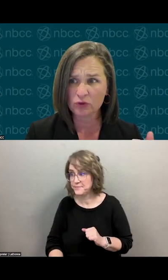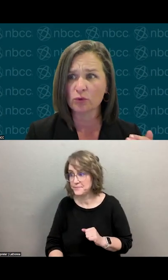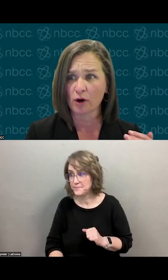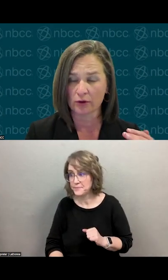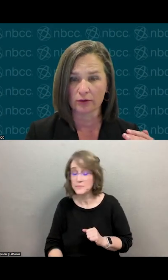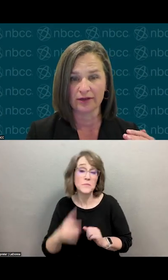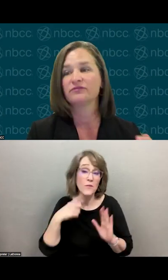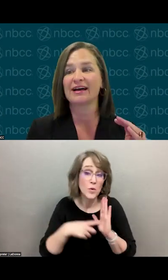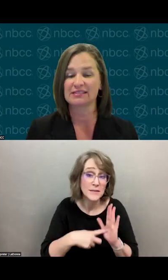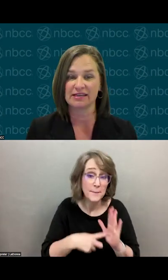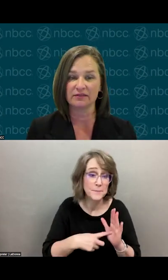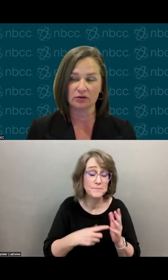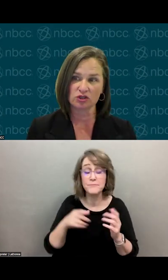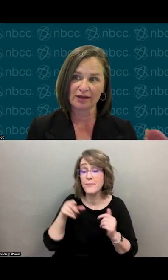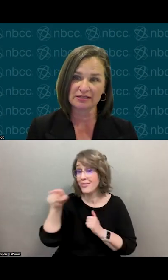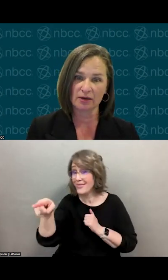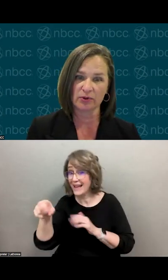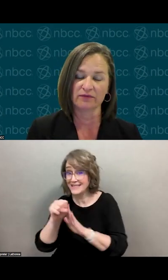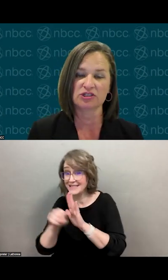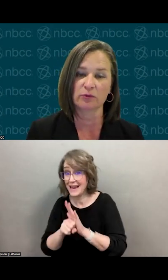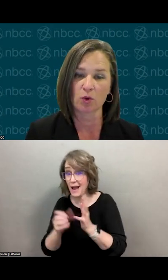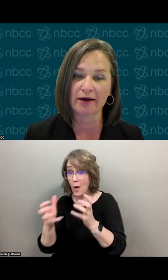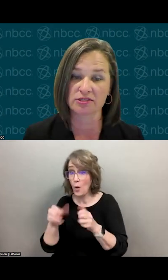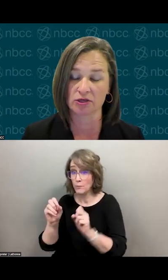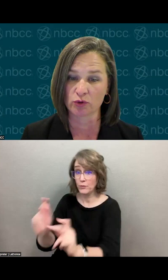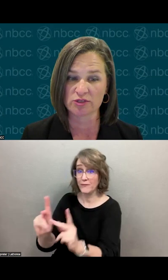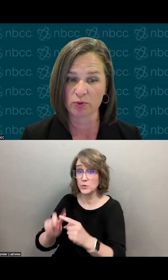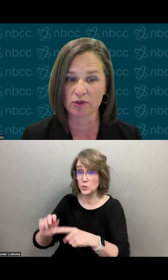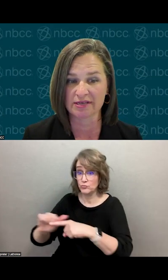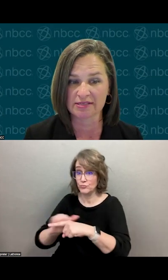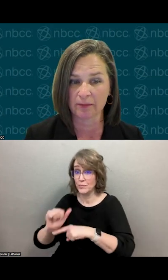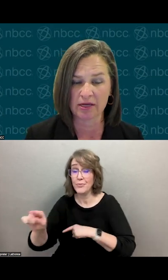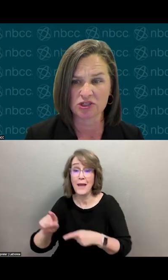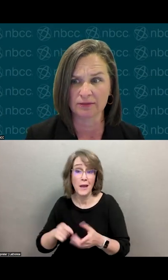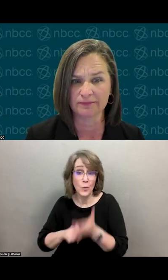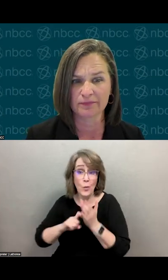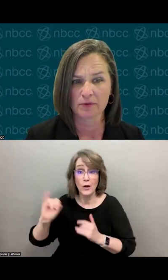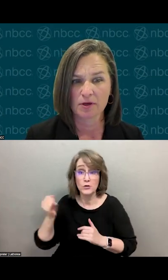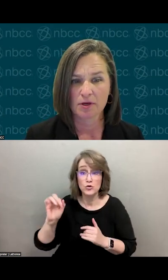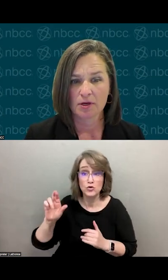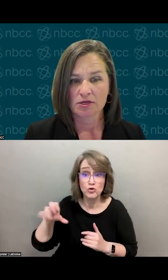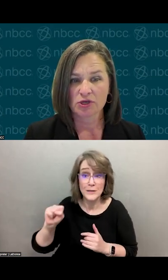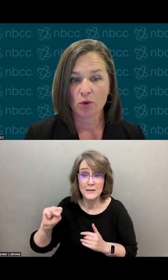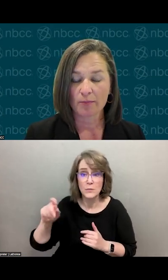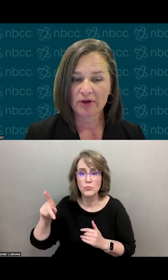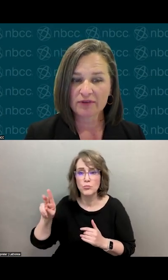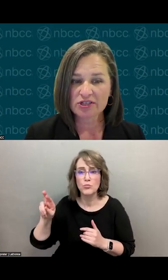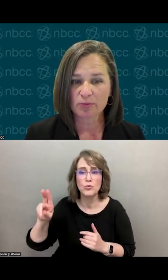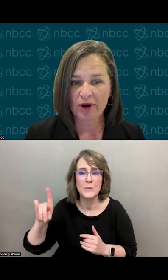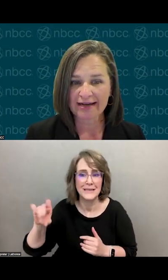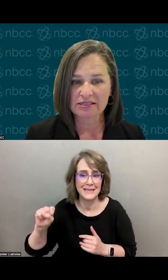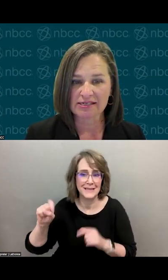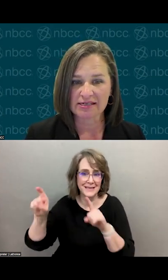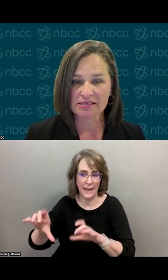if that state that you're trying to get a privilege in requires a jurisprudence examination. So a privilege